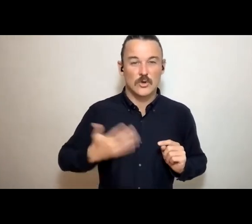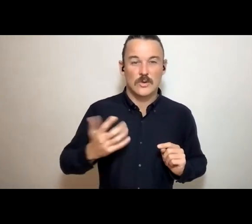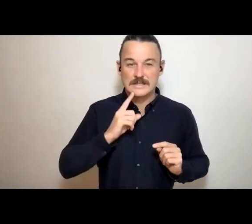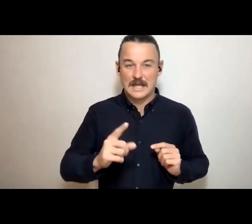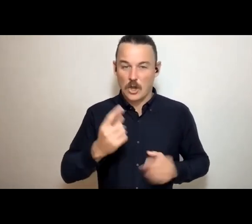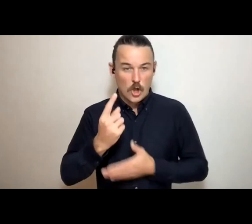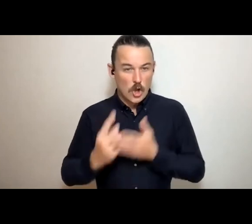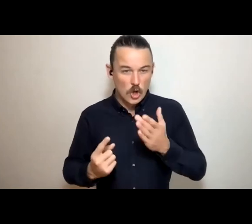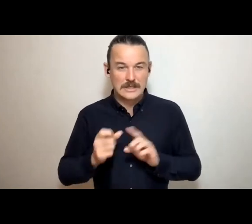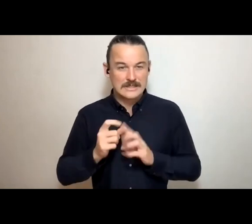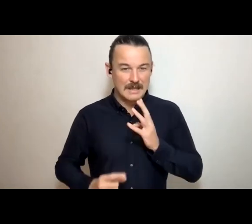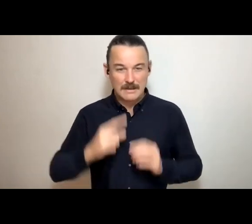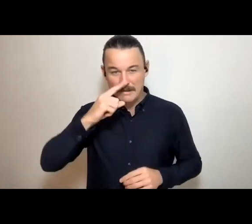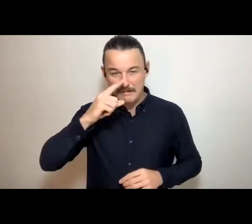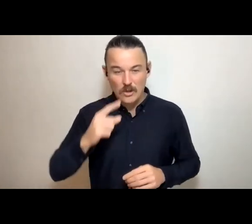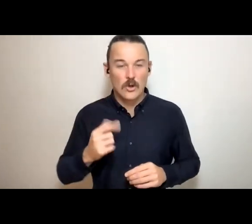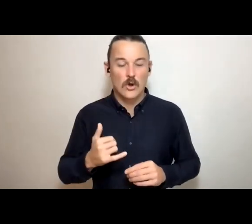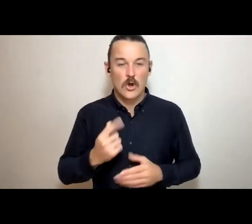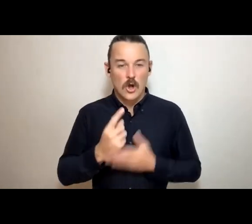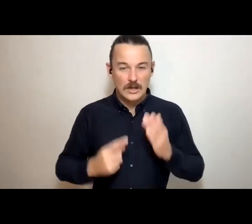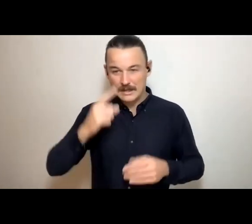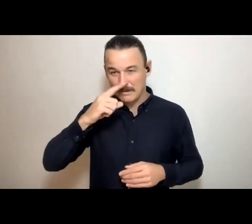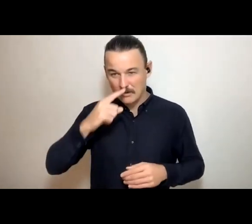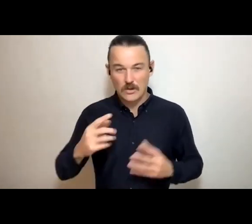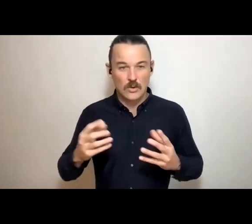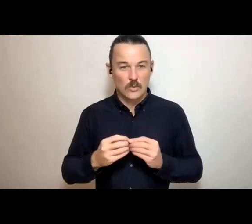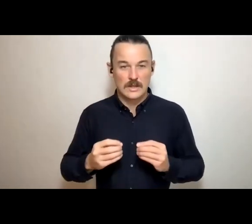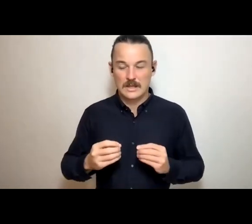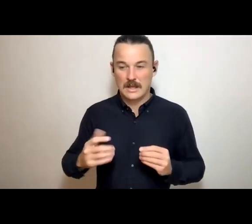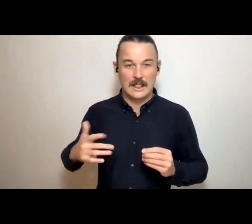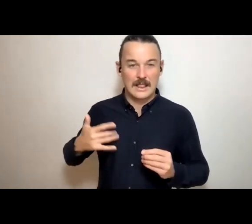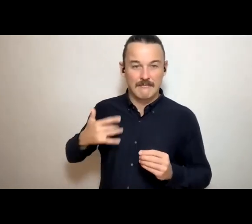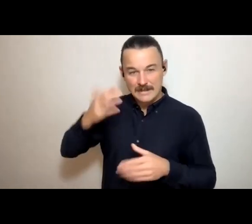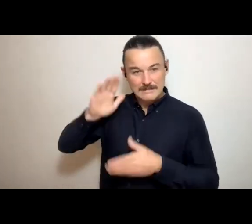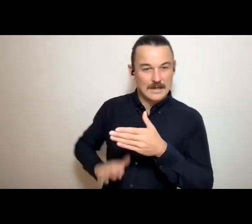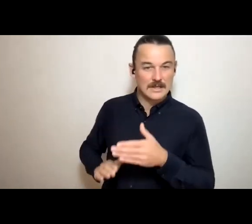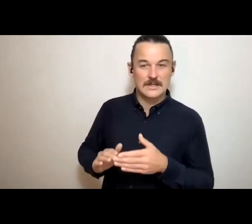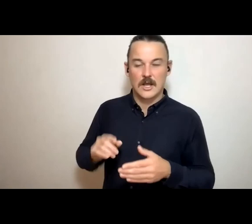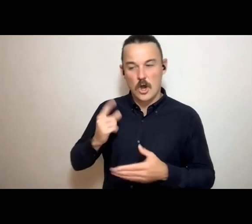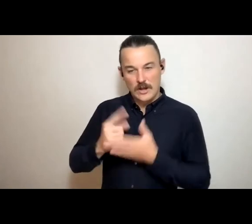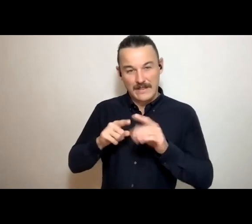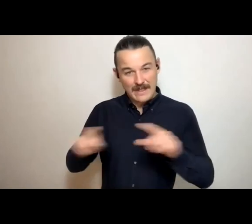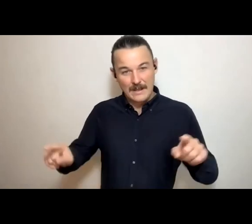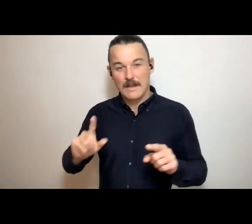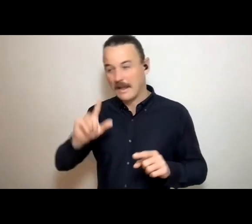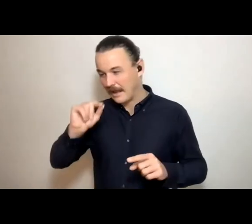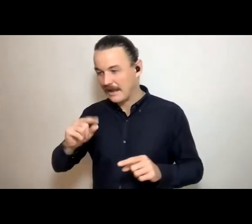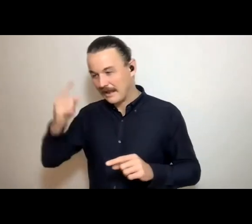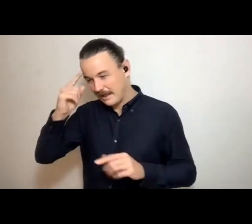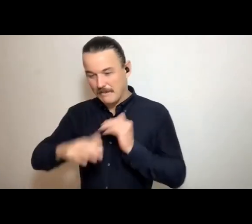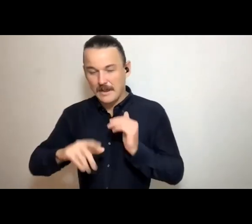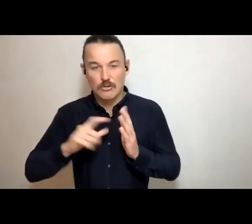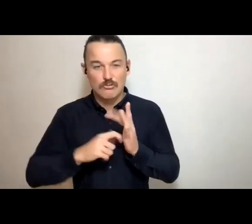people or people with lived experience of disability thinking about critical, um, disability studies lens, but